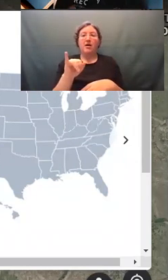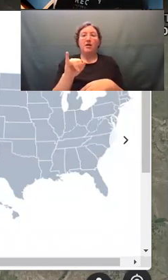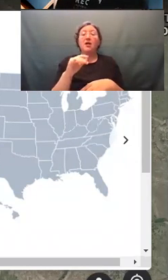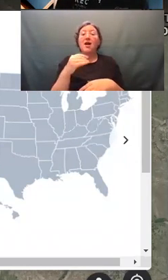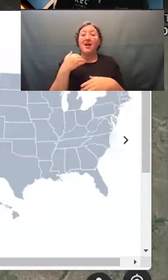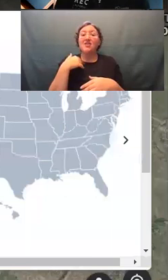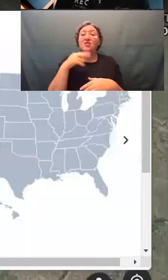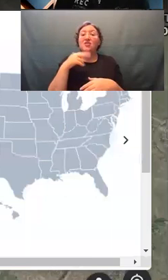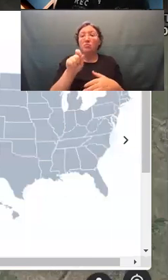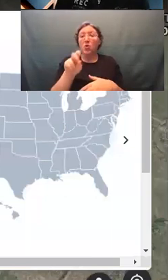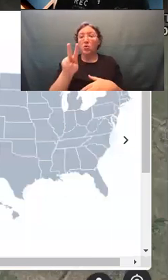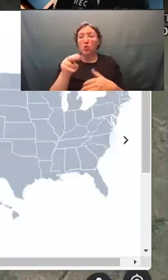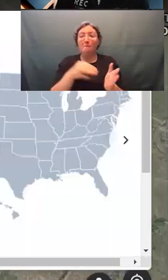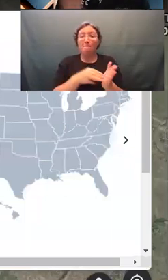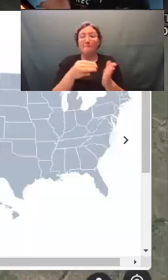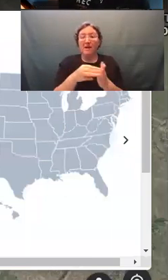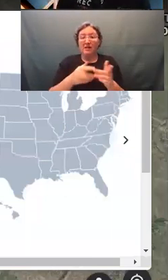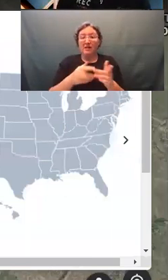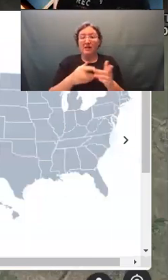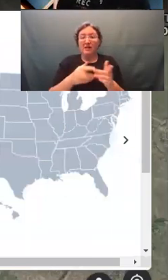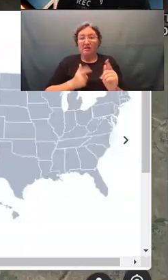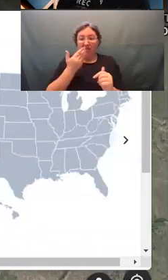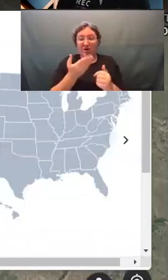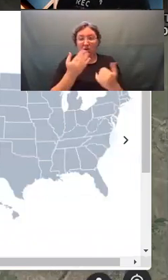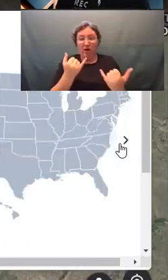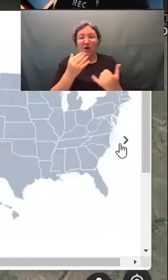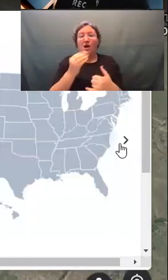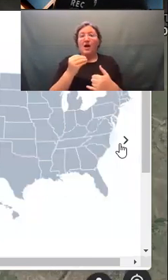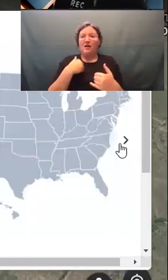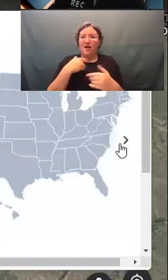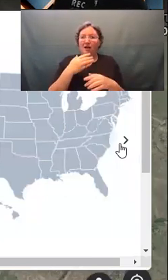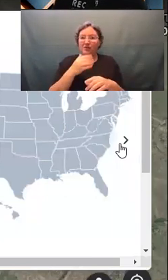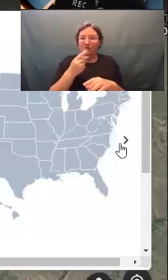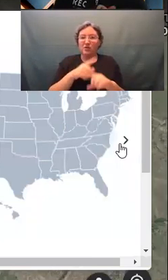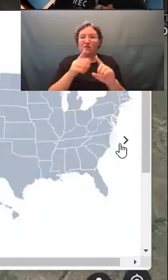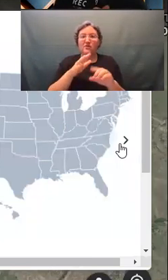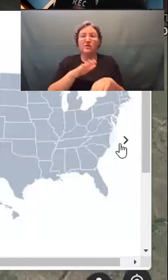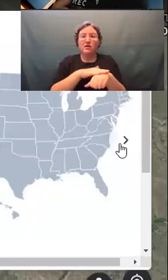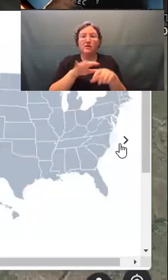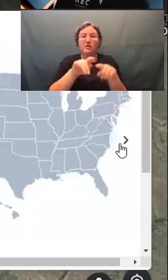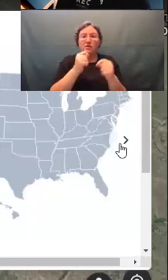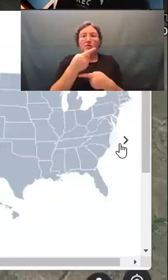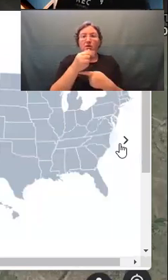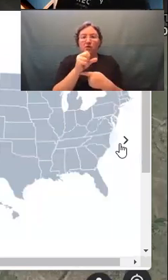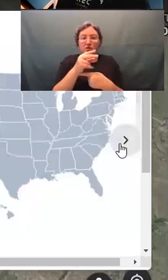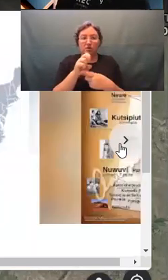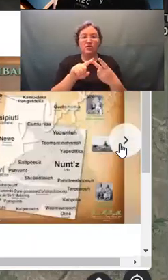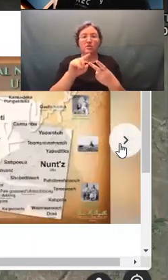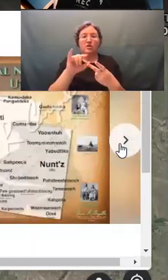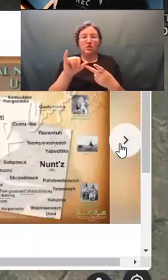3.2 million residents currently, and is home to several tribes, including the Gashute, Ute,